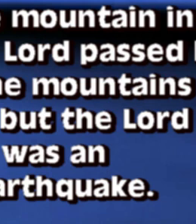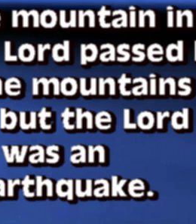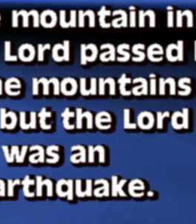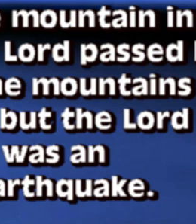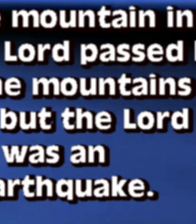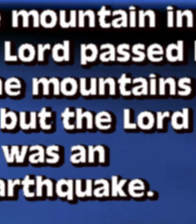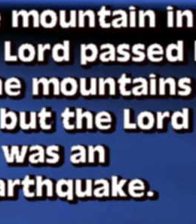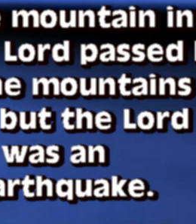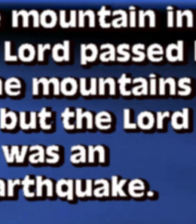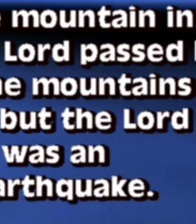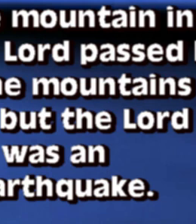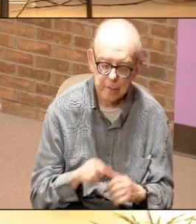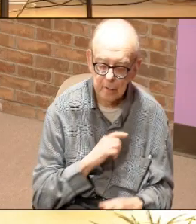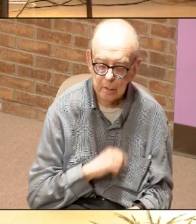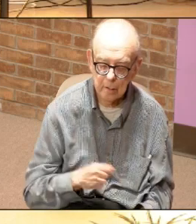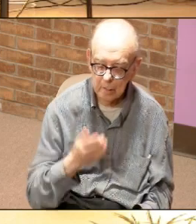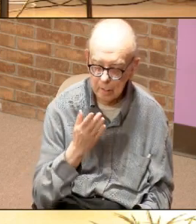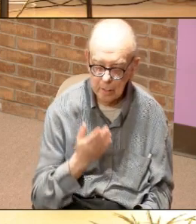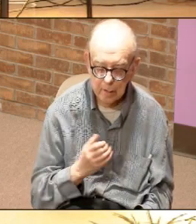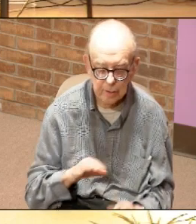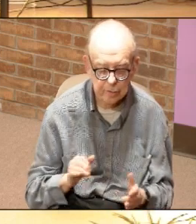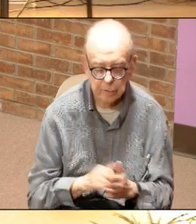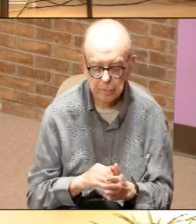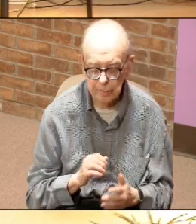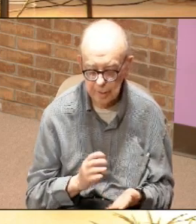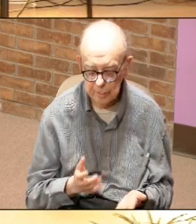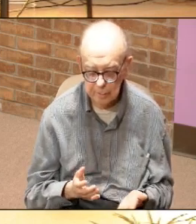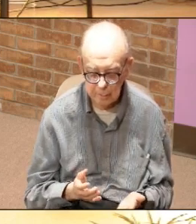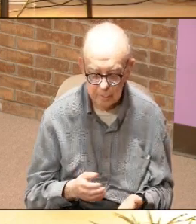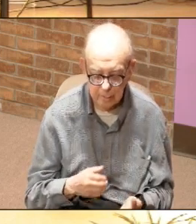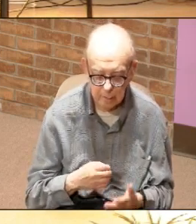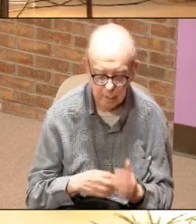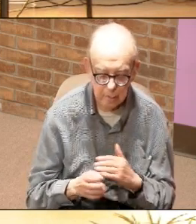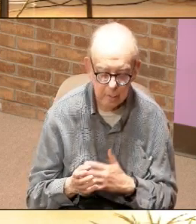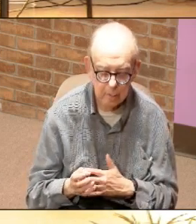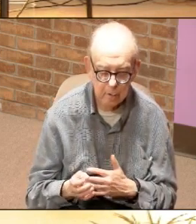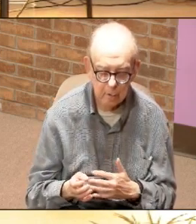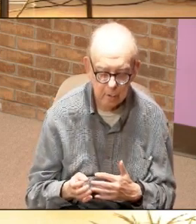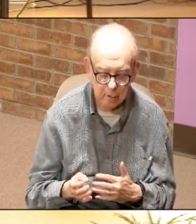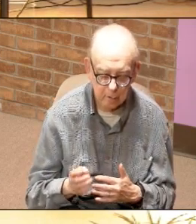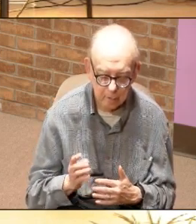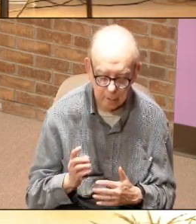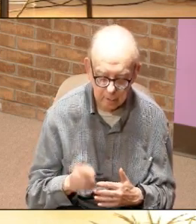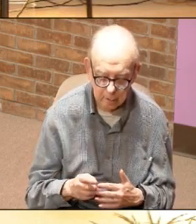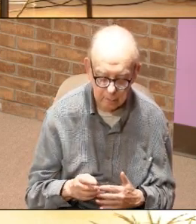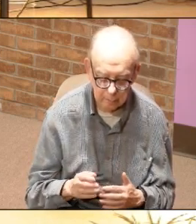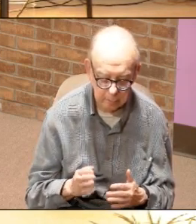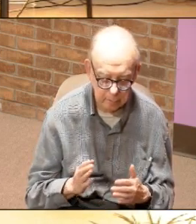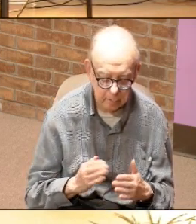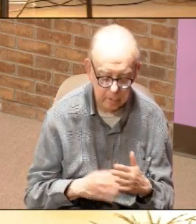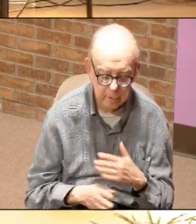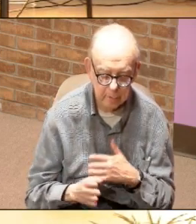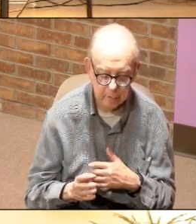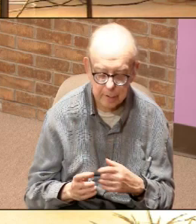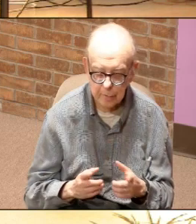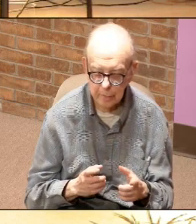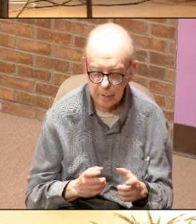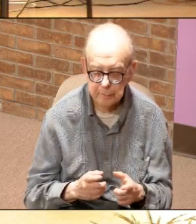in the Lord's presence. Here's what I need you to do. Elijah, he's in a cave, he's